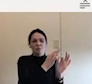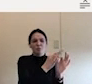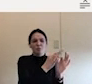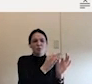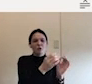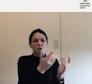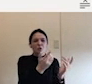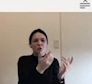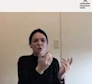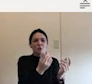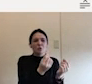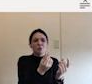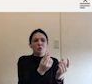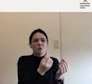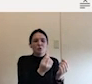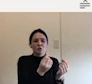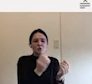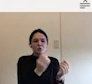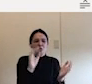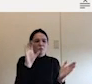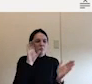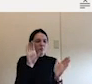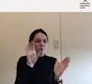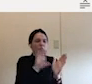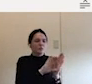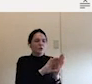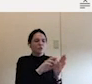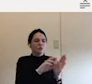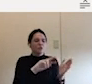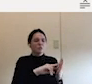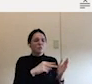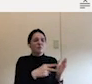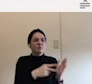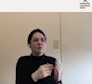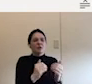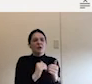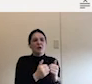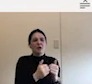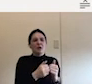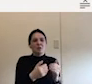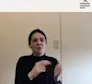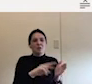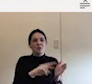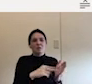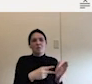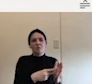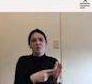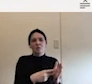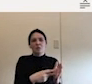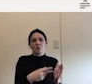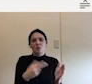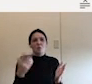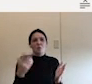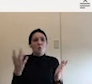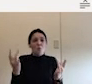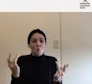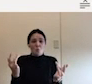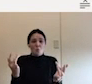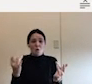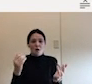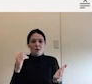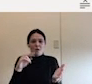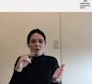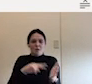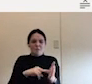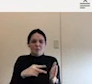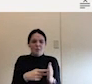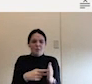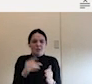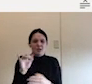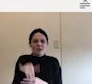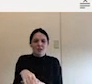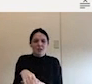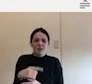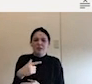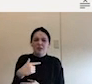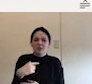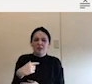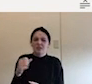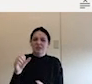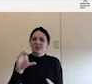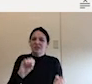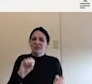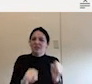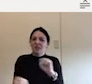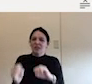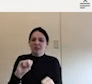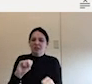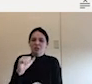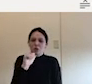came up with these symbols? How do they mean what they mean? What is the nature of meaning? That is not science. It can't possibly be science. It